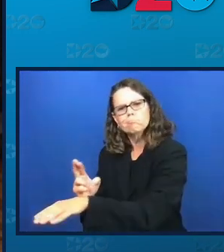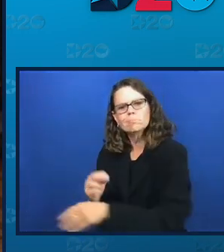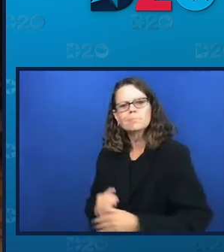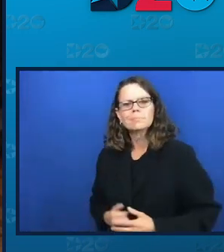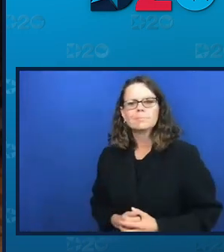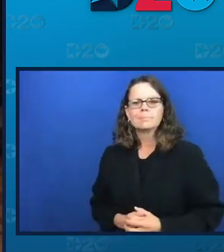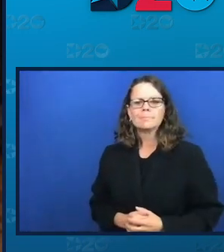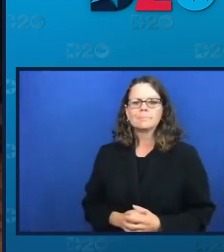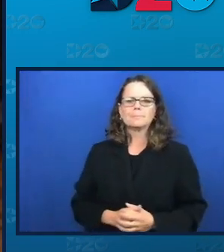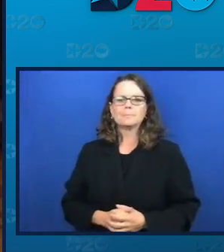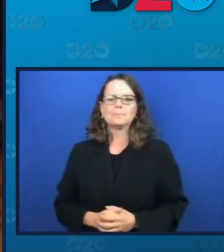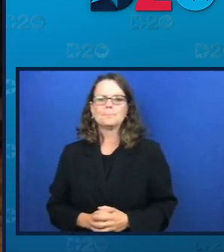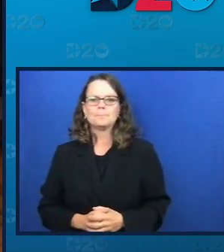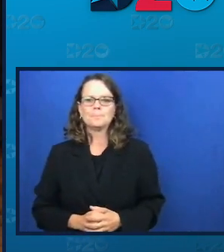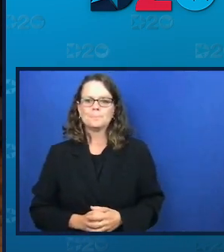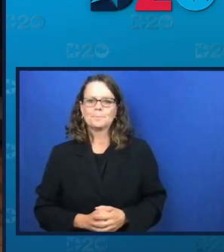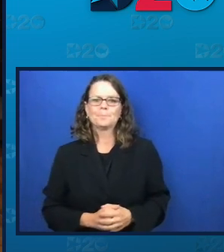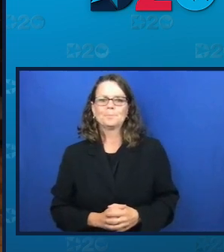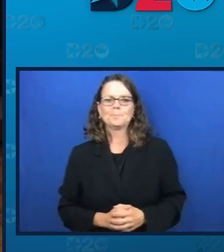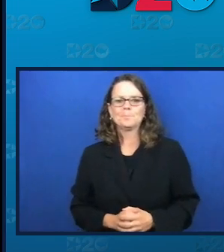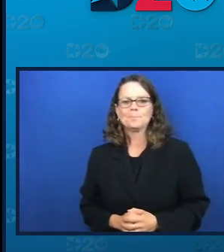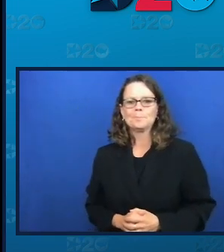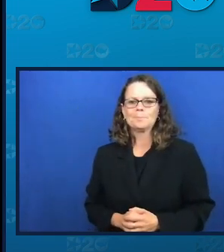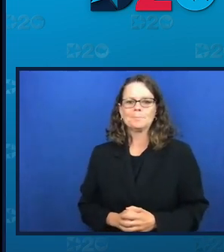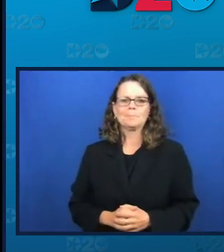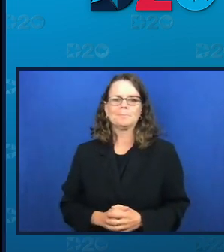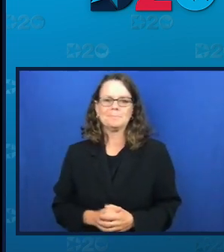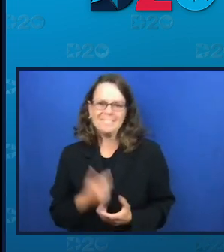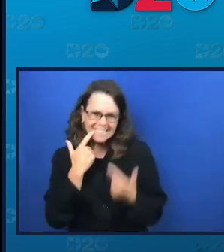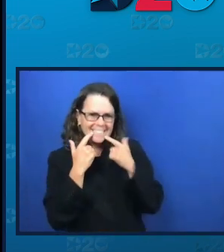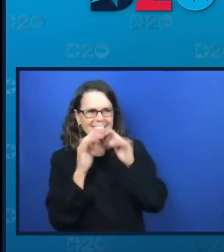I think you guys might have thought we were smaller. Yeah.